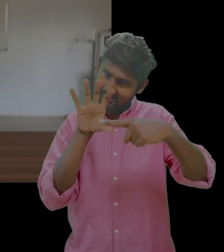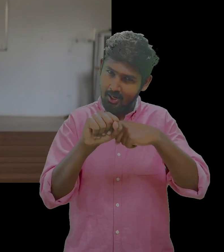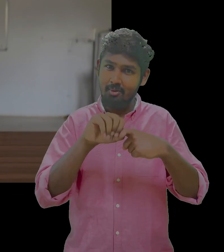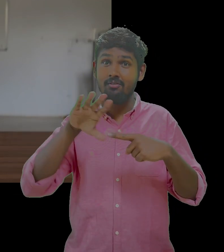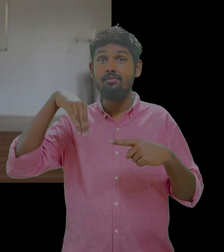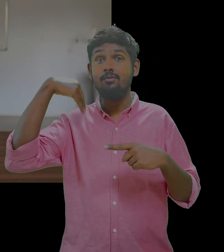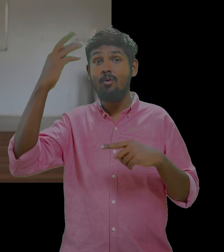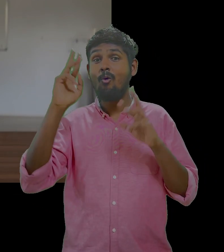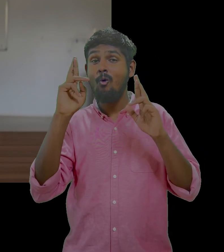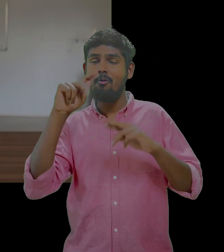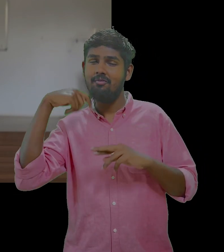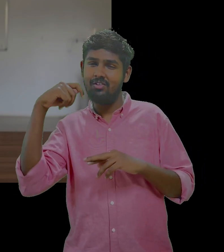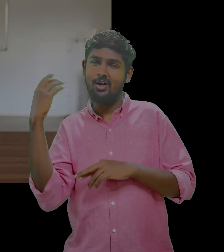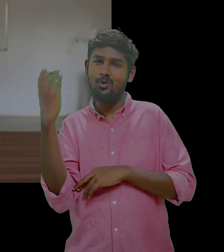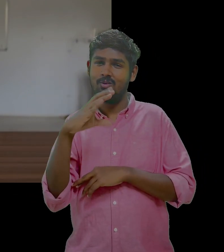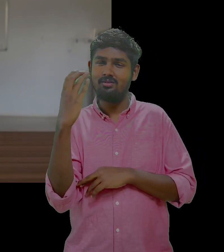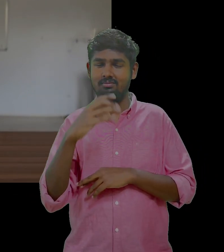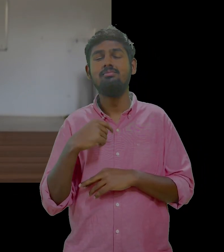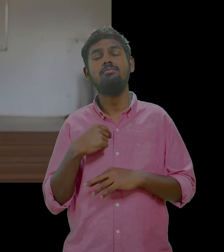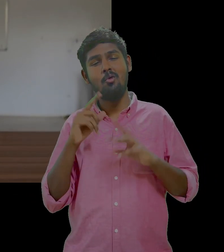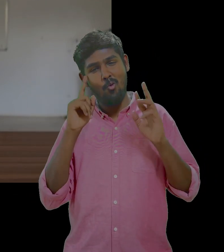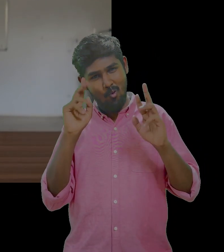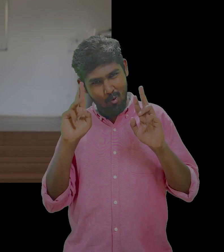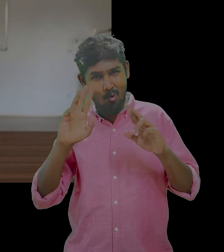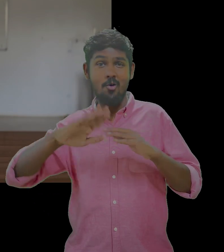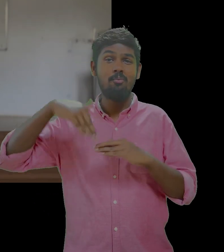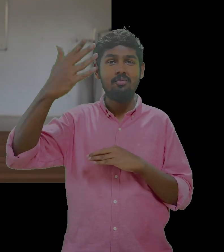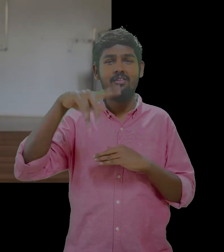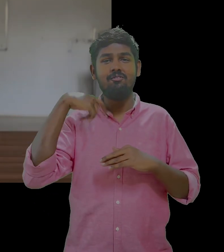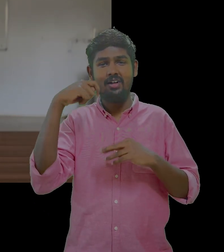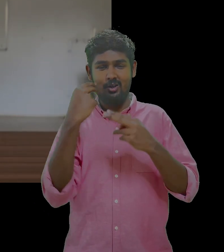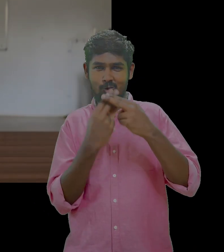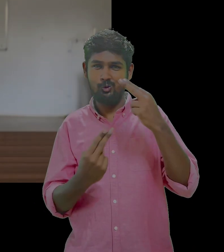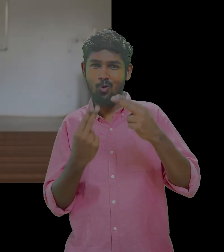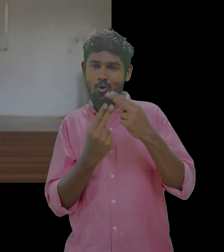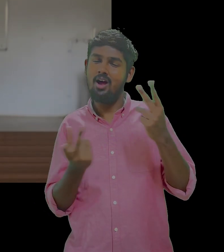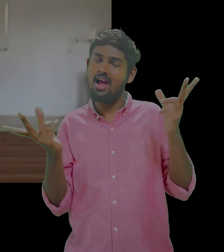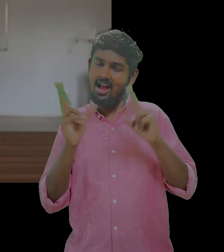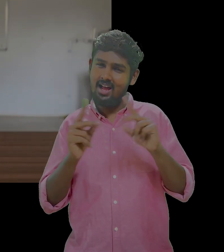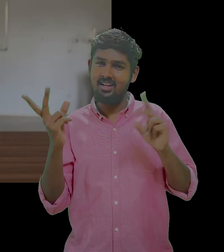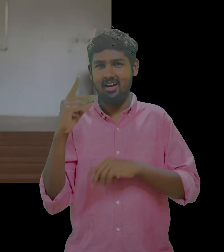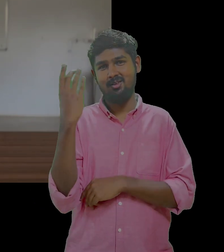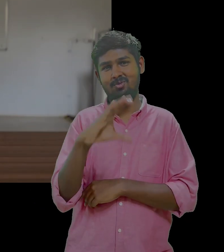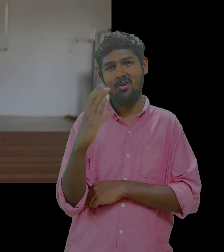and also subscribe so that you will actually get to know when I publish